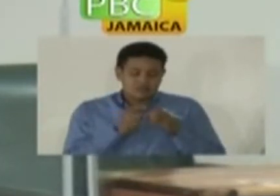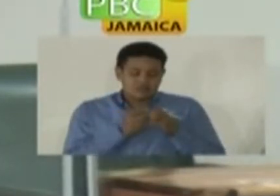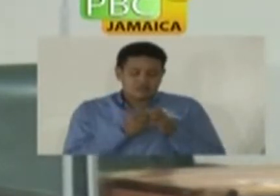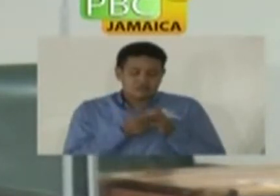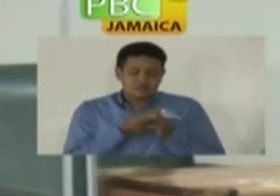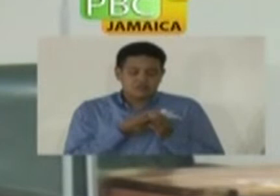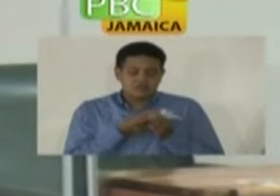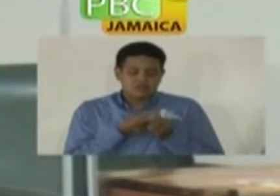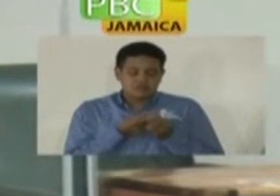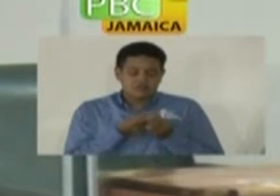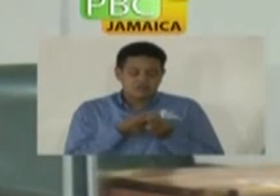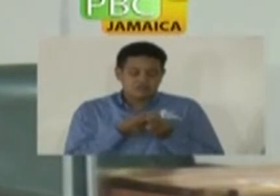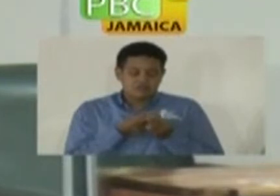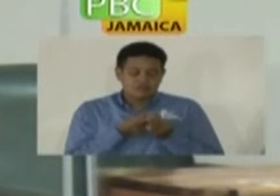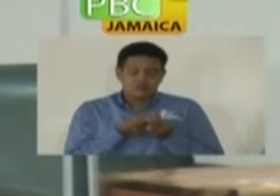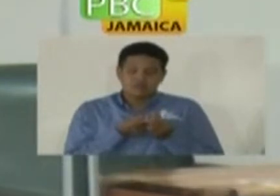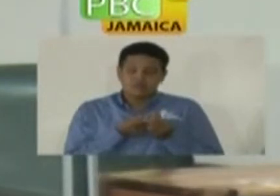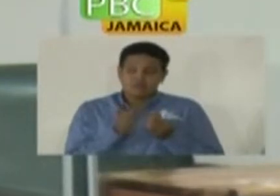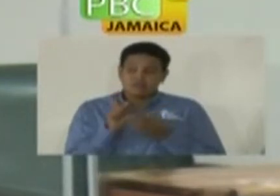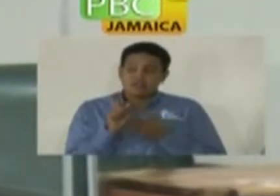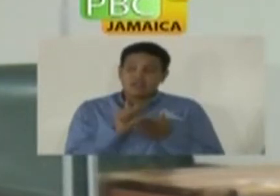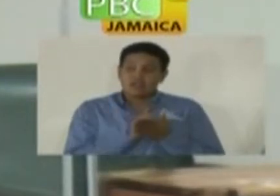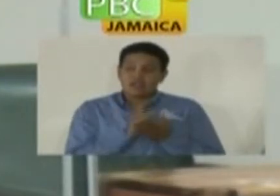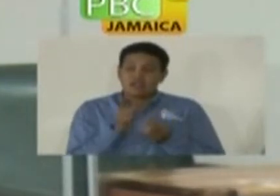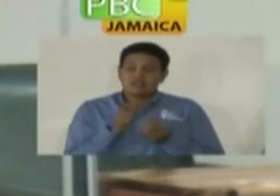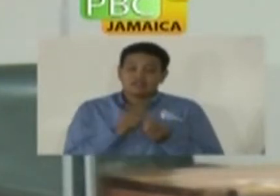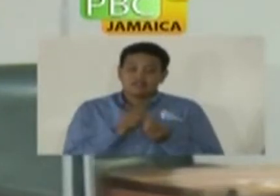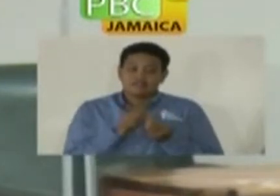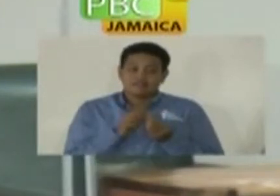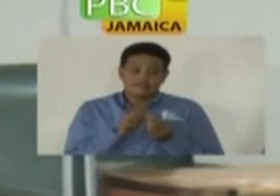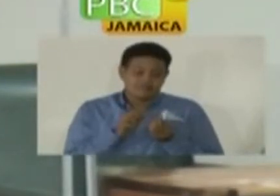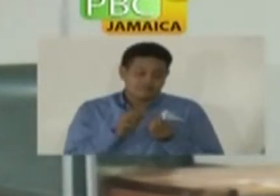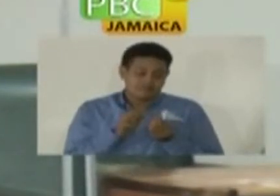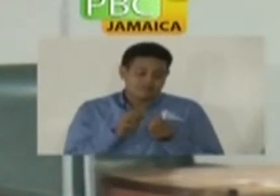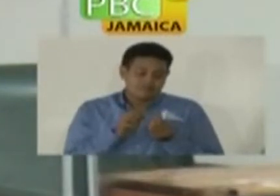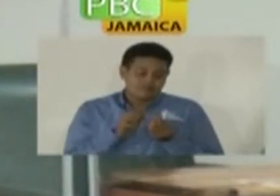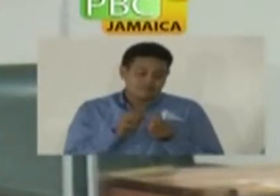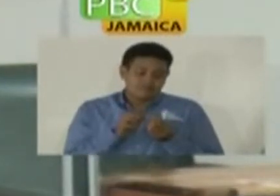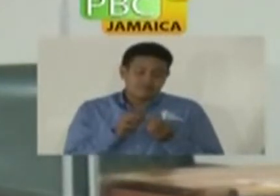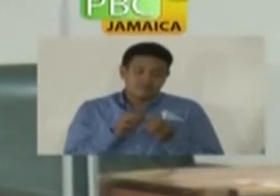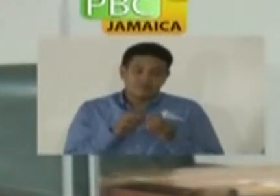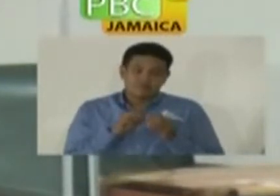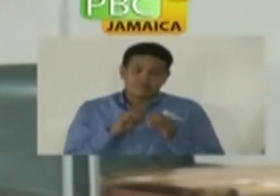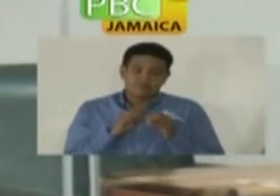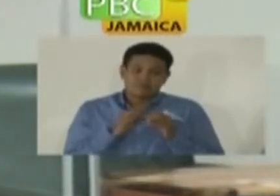Act, you see what I mean? But you still have to hold it though, because I never hear.